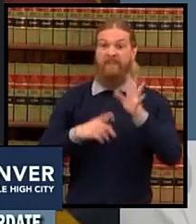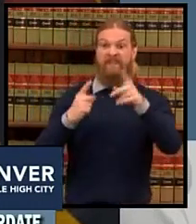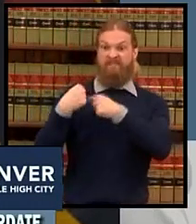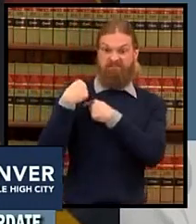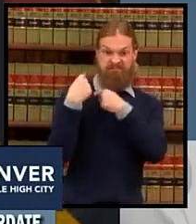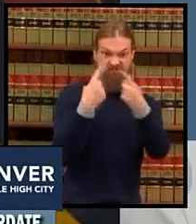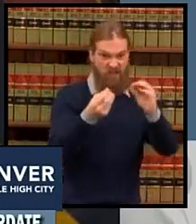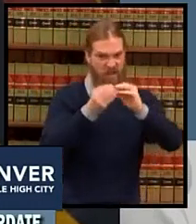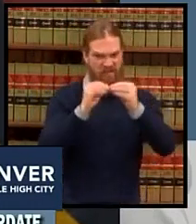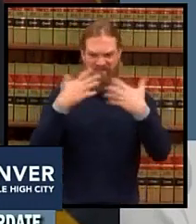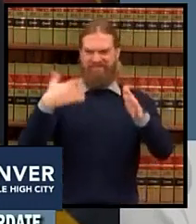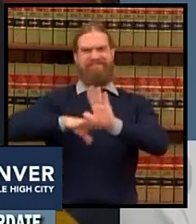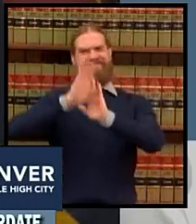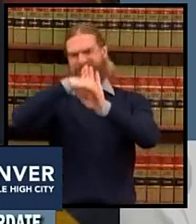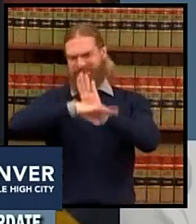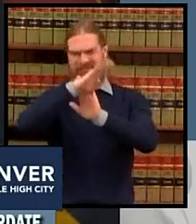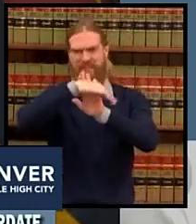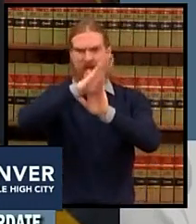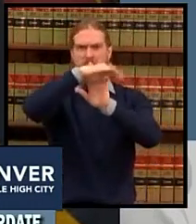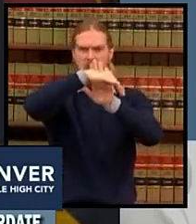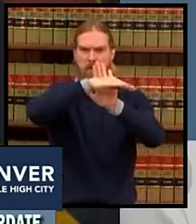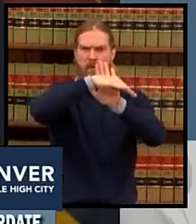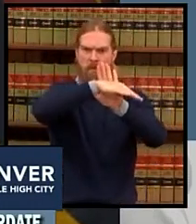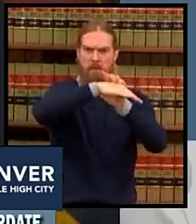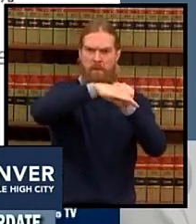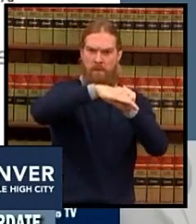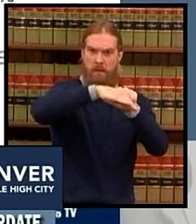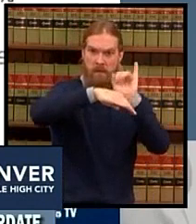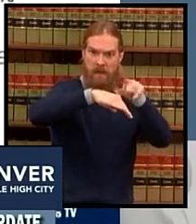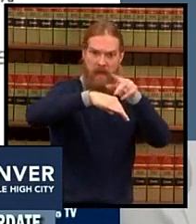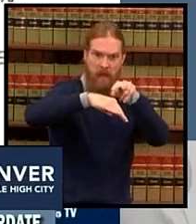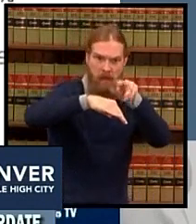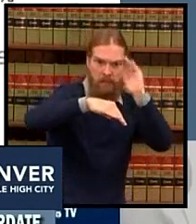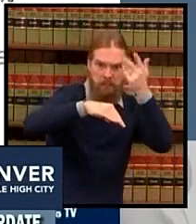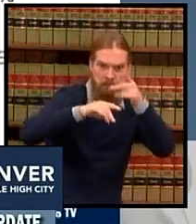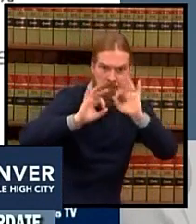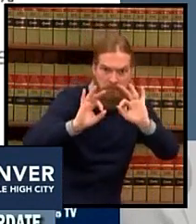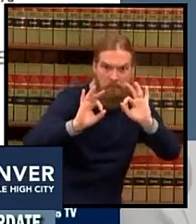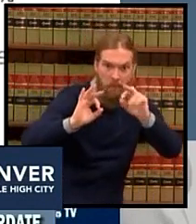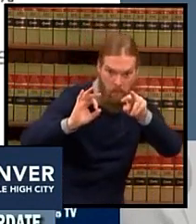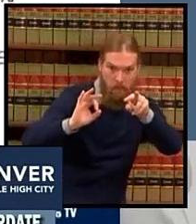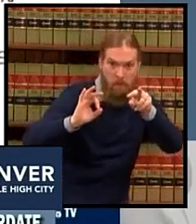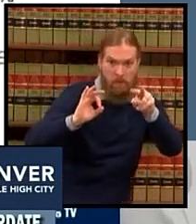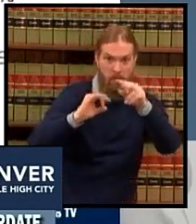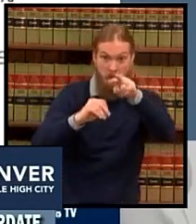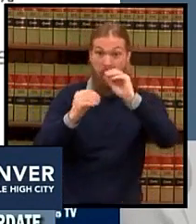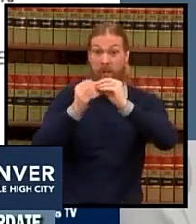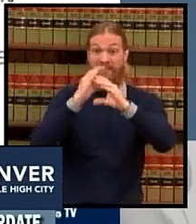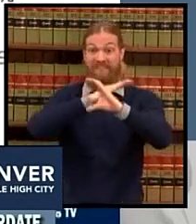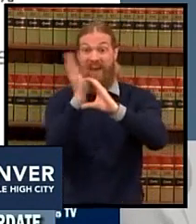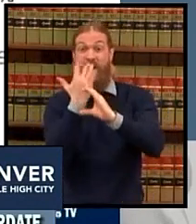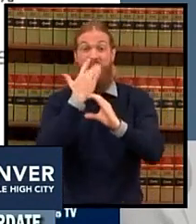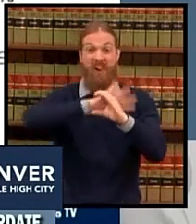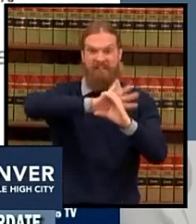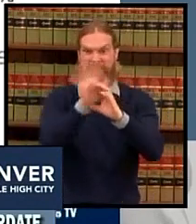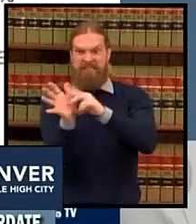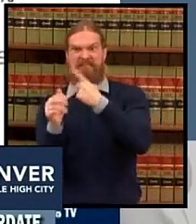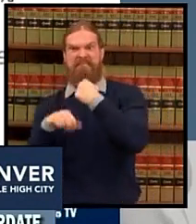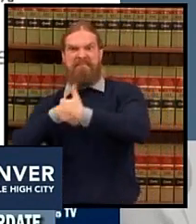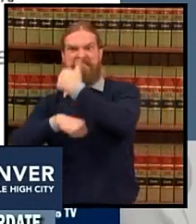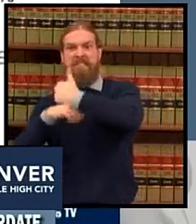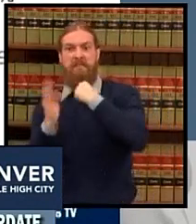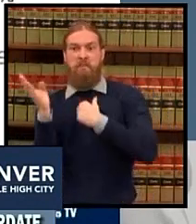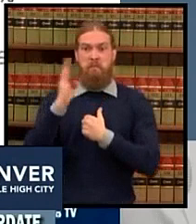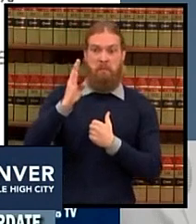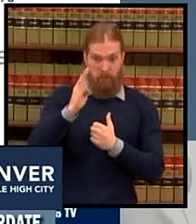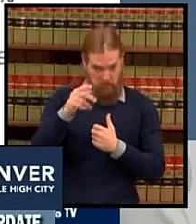slide here, you'll see again a summary of where we are in the state style with our 1-week cumulative case rate. Positivity